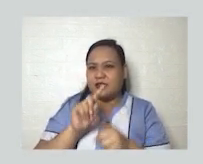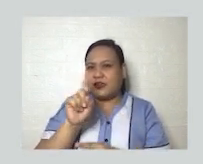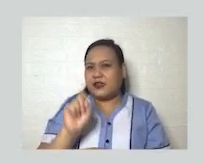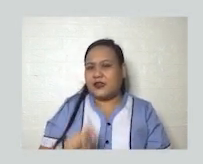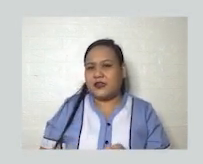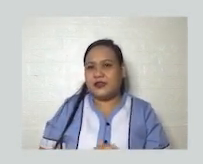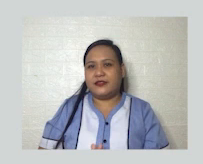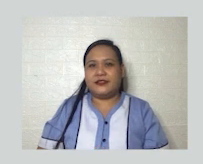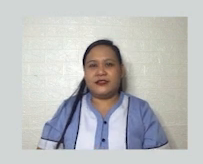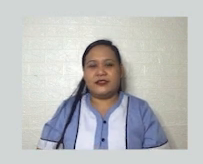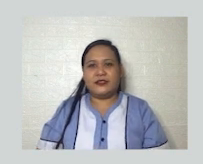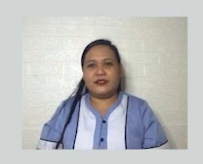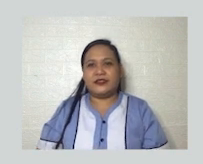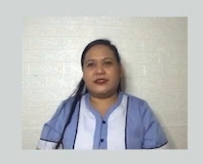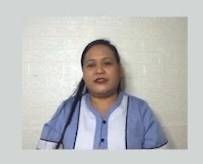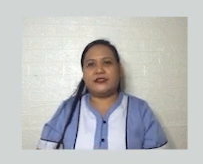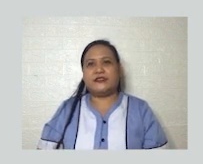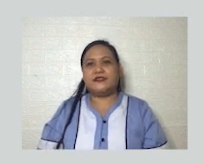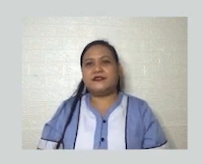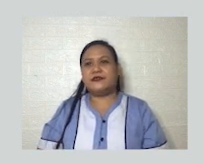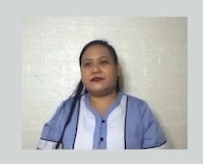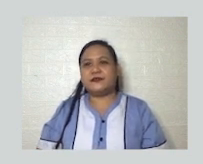What is your answer?